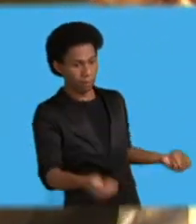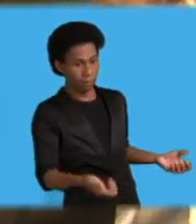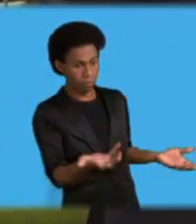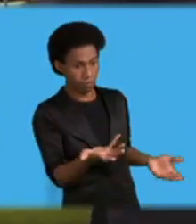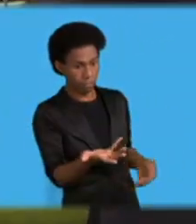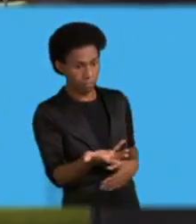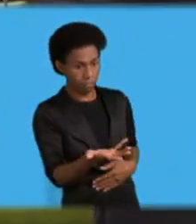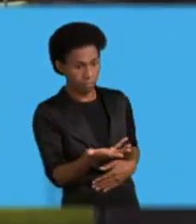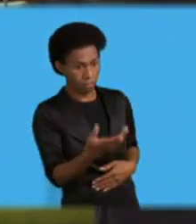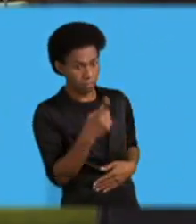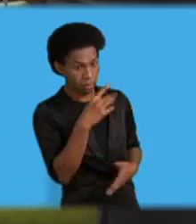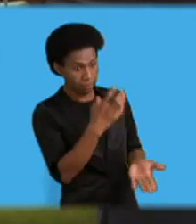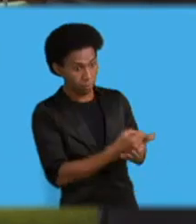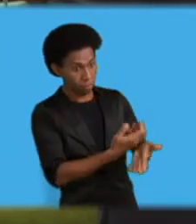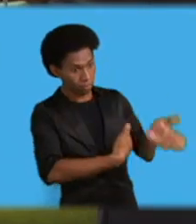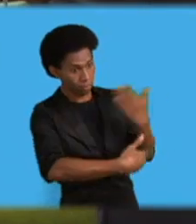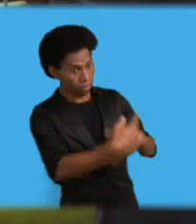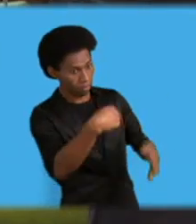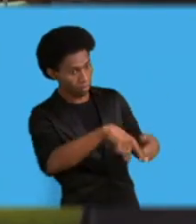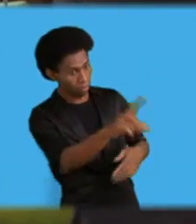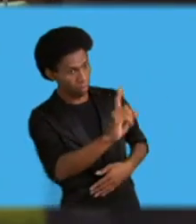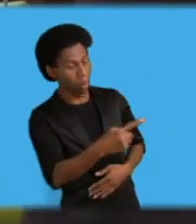Honourable Minister. Who told him that?